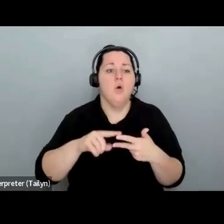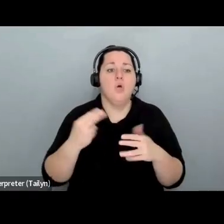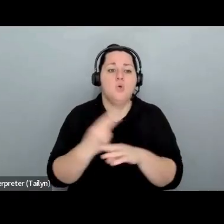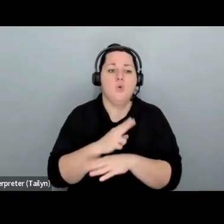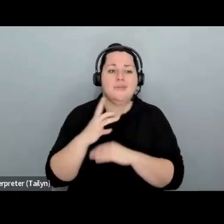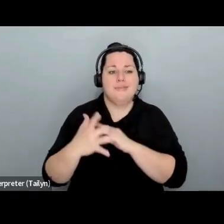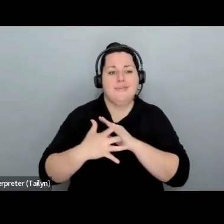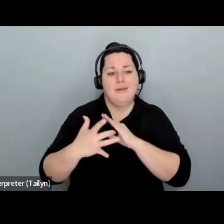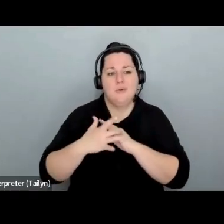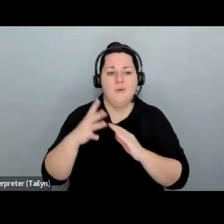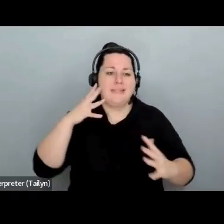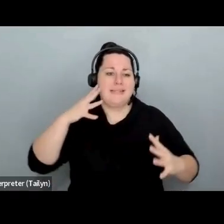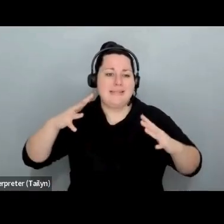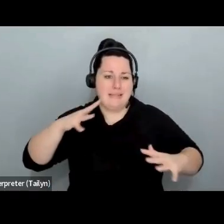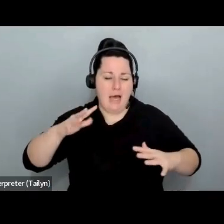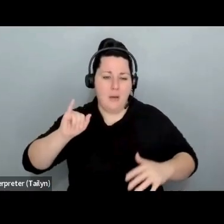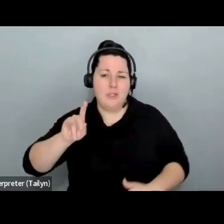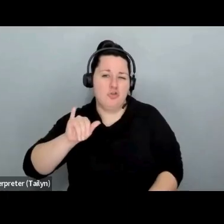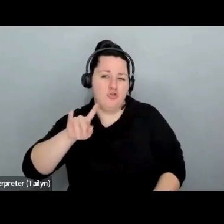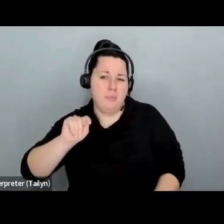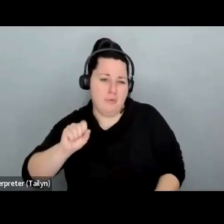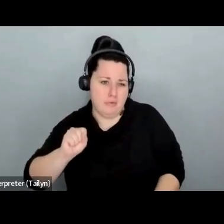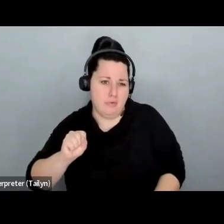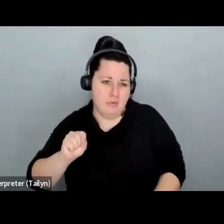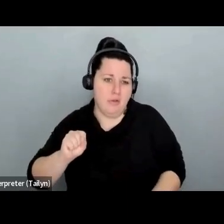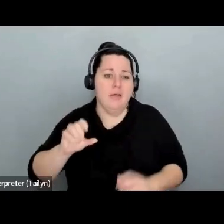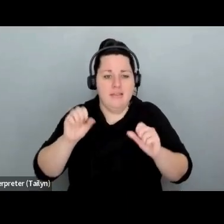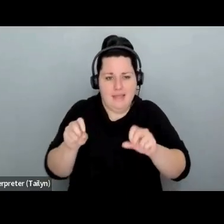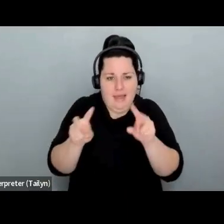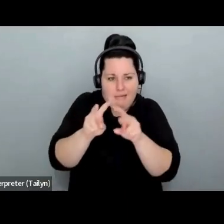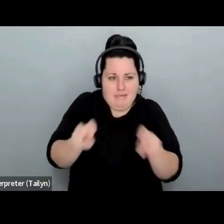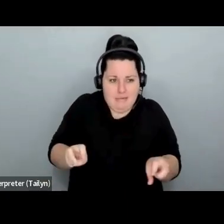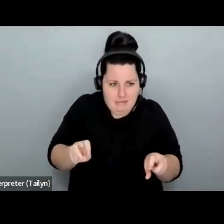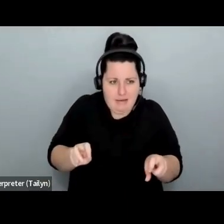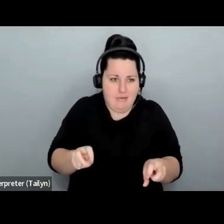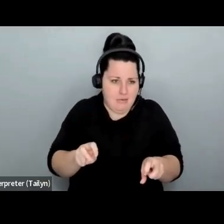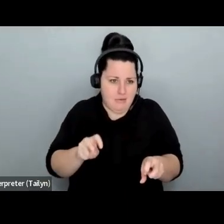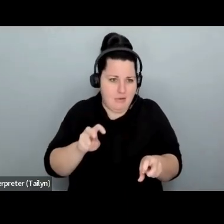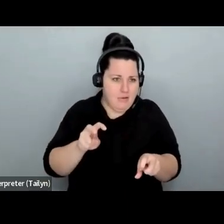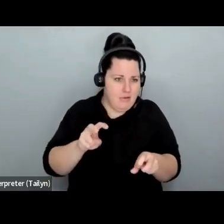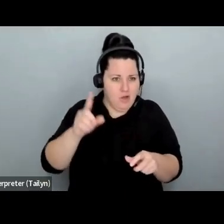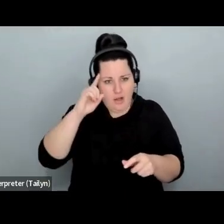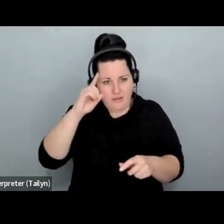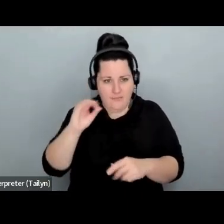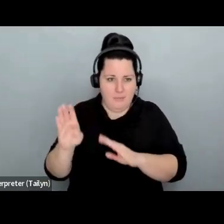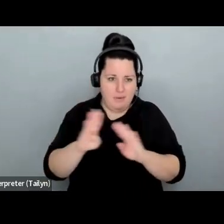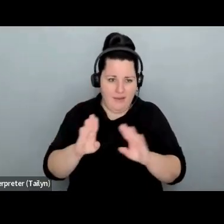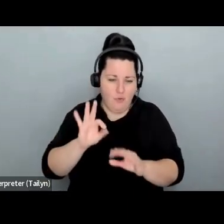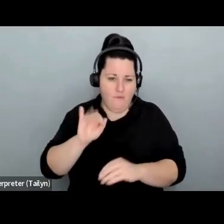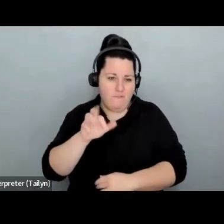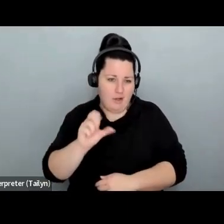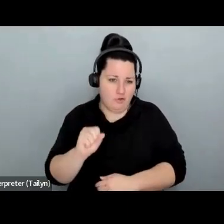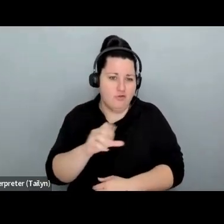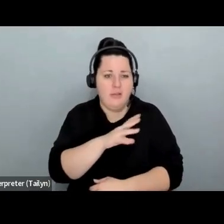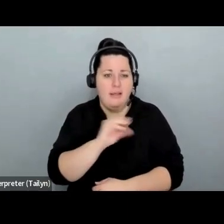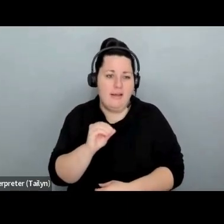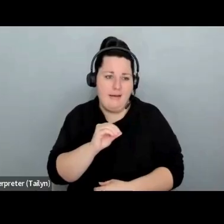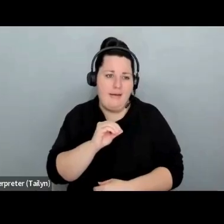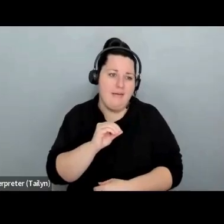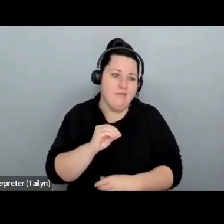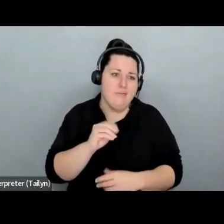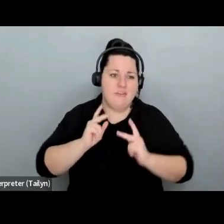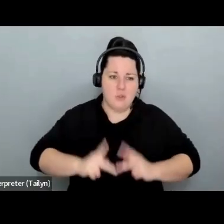that may assess the relative contribution of cognitive and behavioral factors in addition to physical or